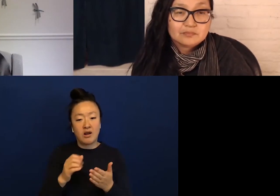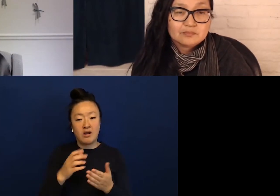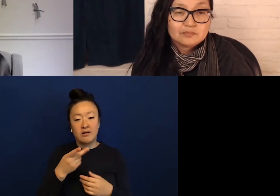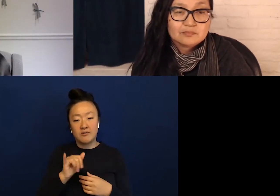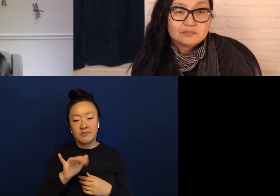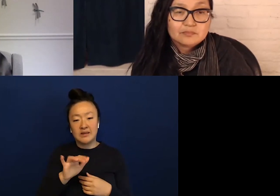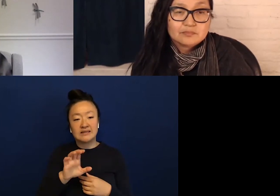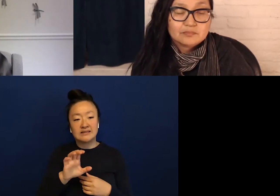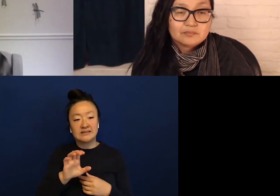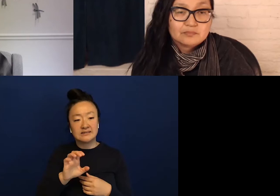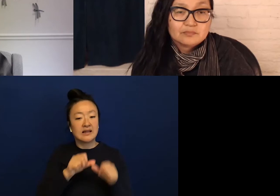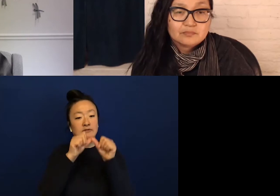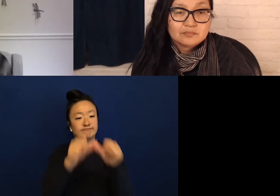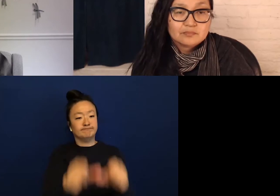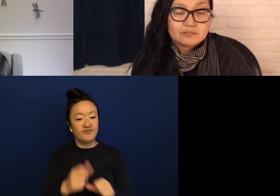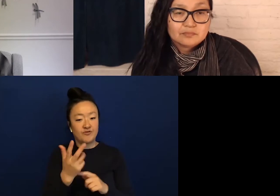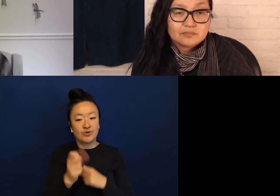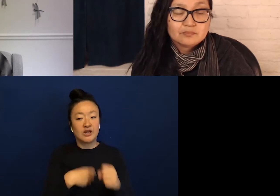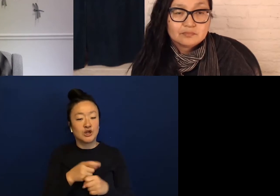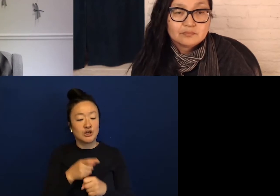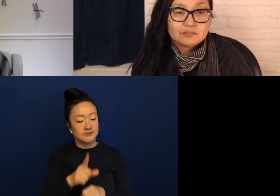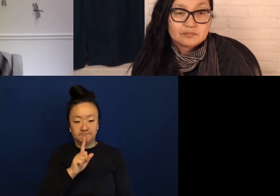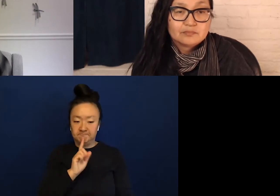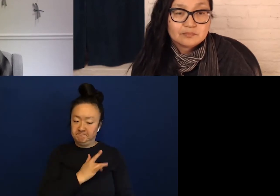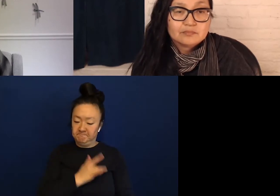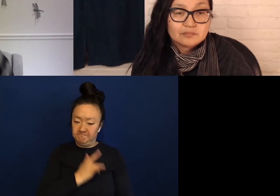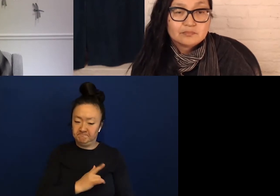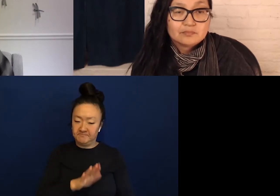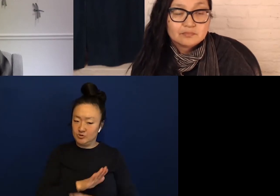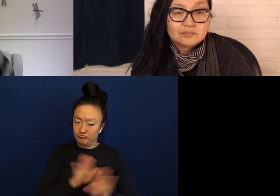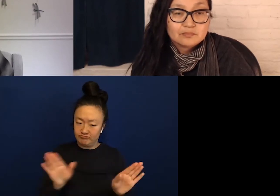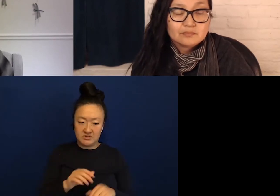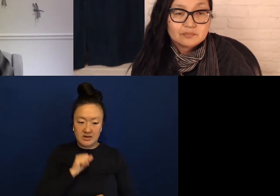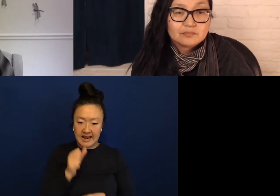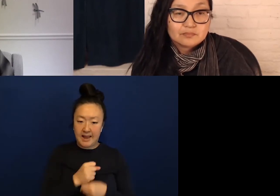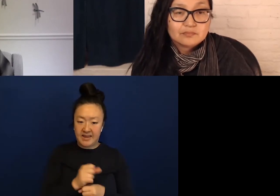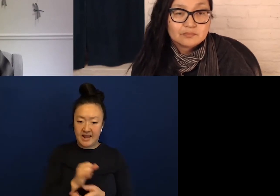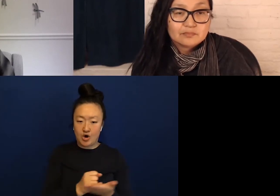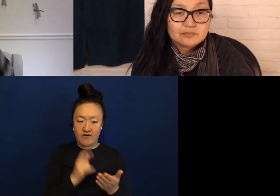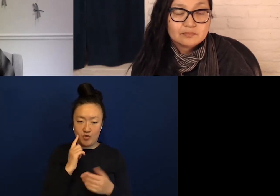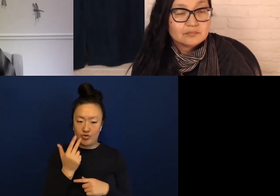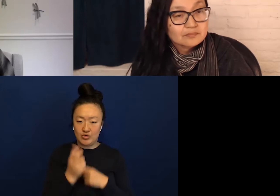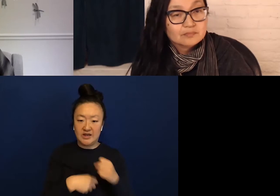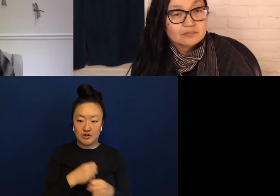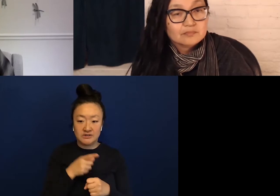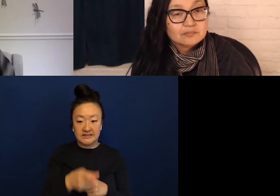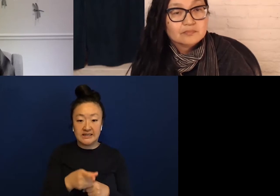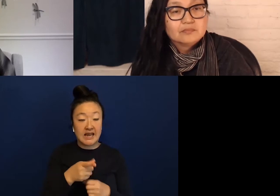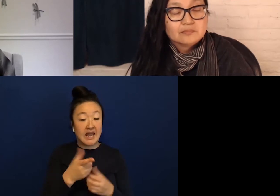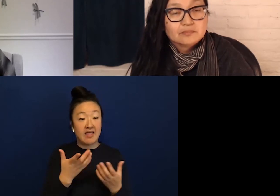years, he vows not to make art for 13 years. And then at the end of it, he comes out and says, "I kept myself